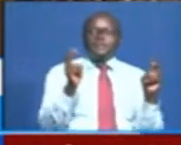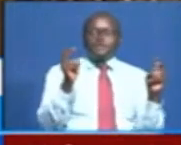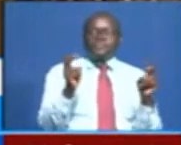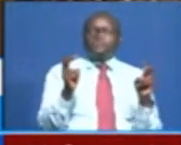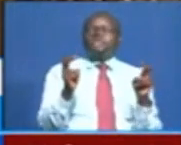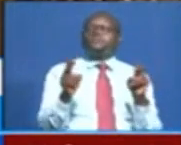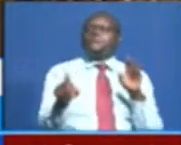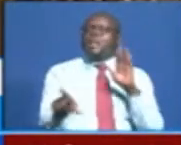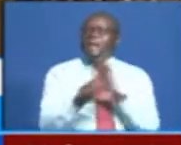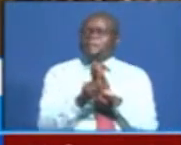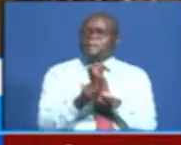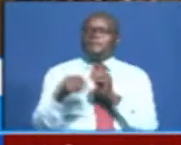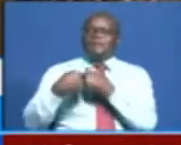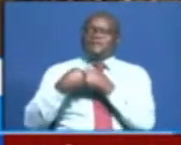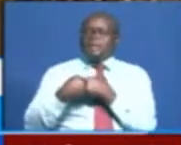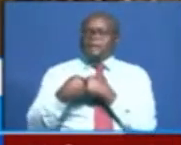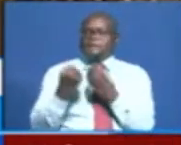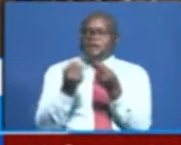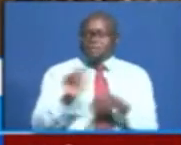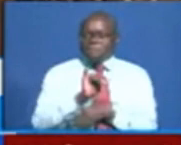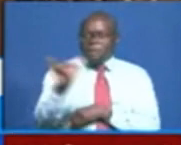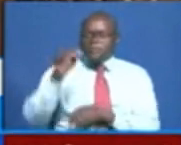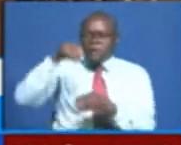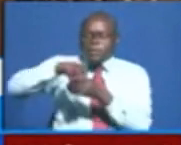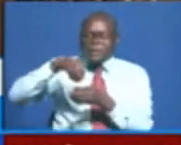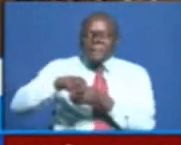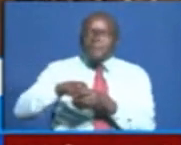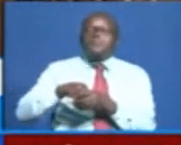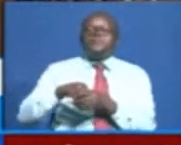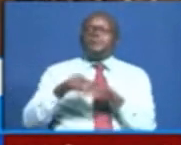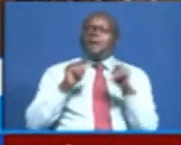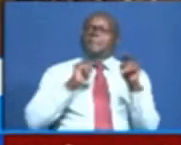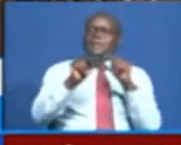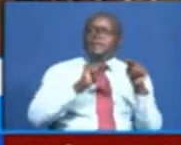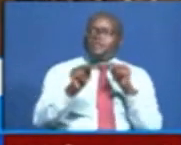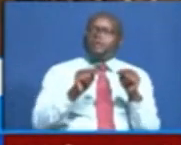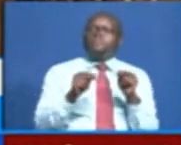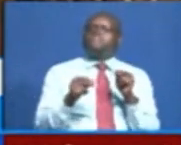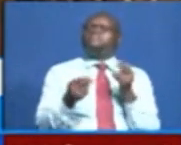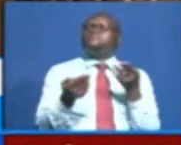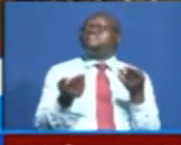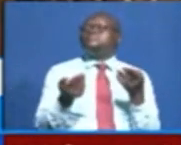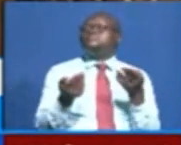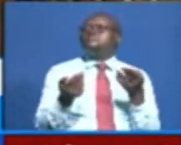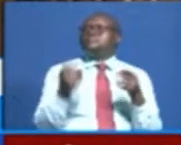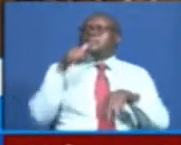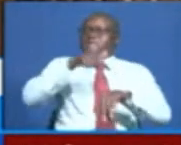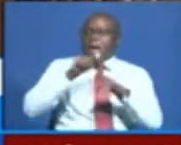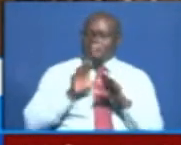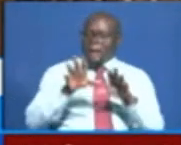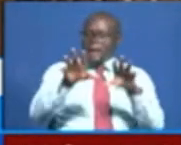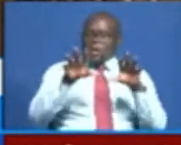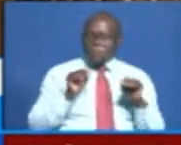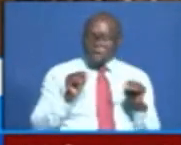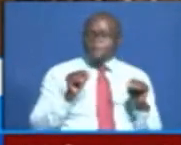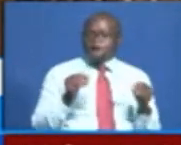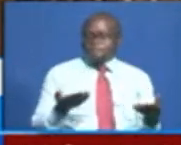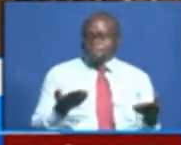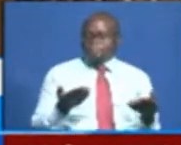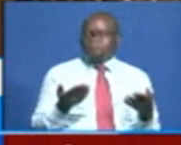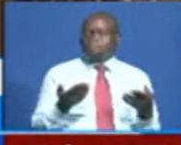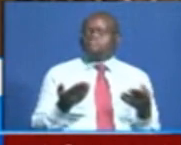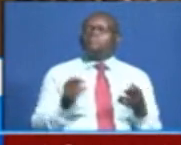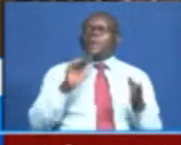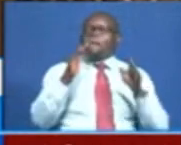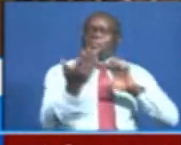legislative challenges and resolve them within stipulated mediation frameworks while adopting collegiate